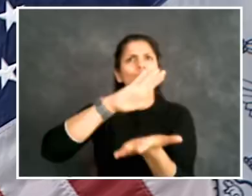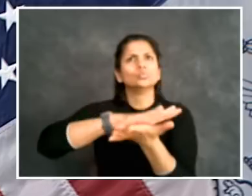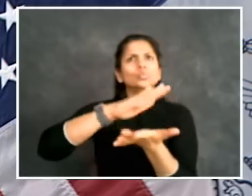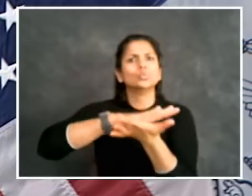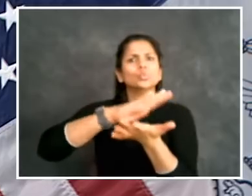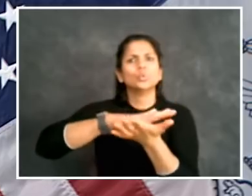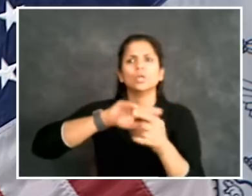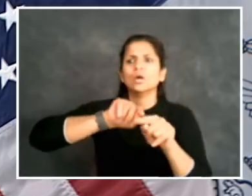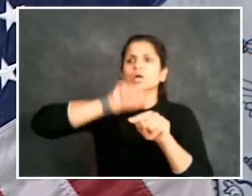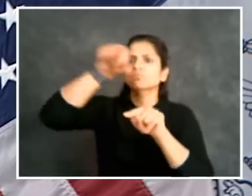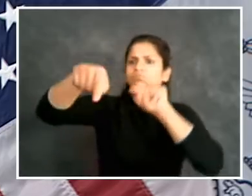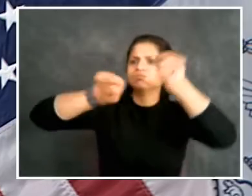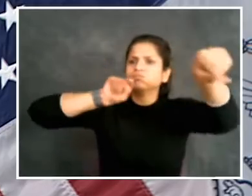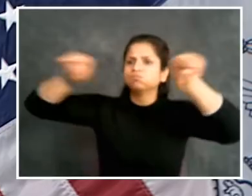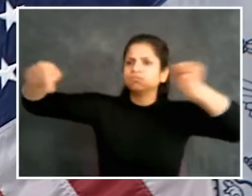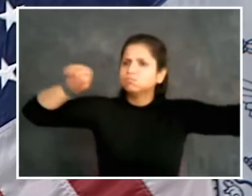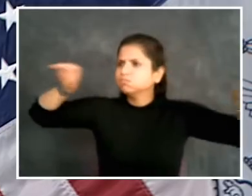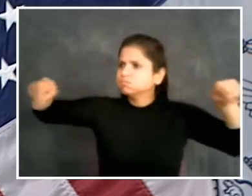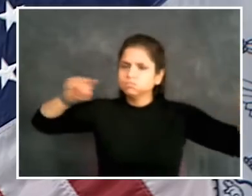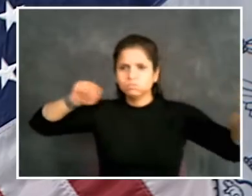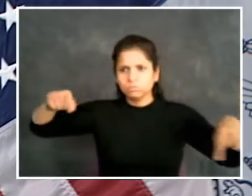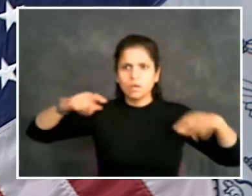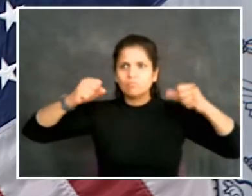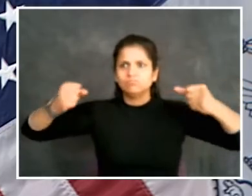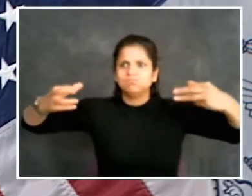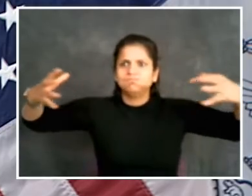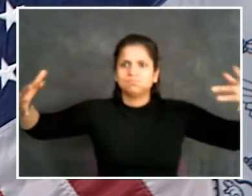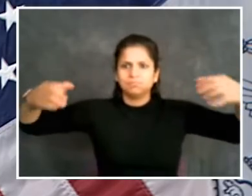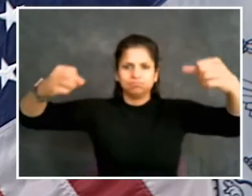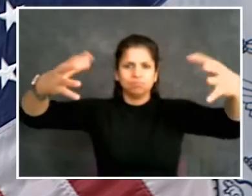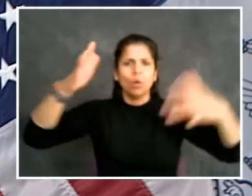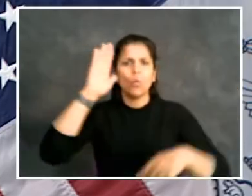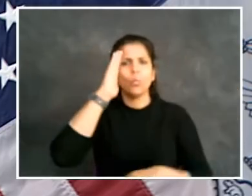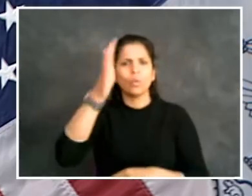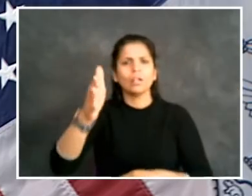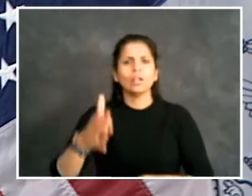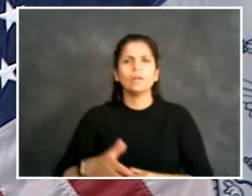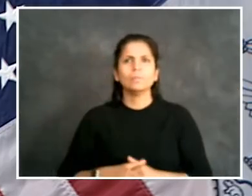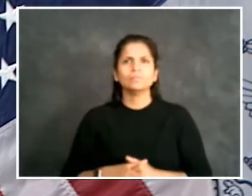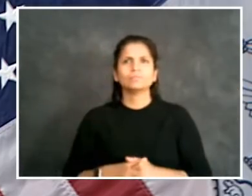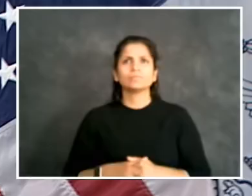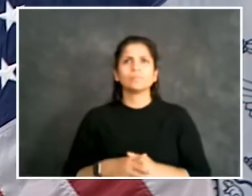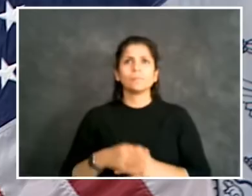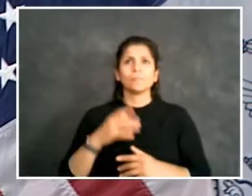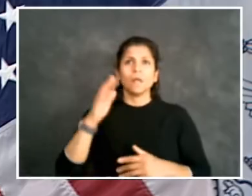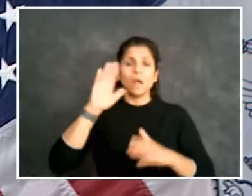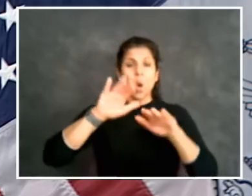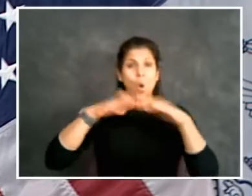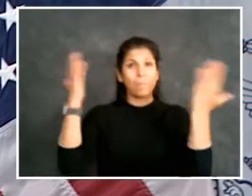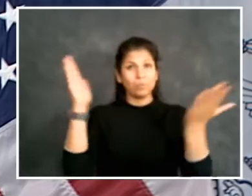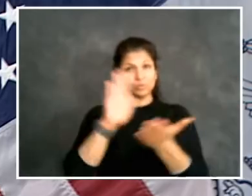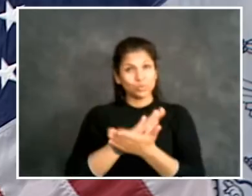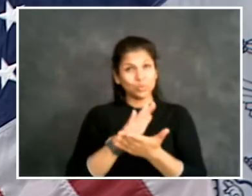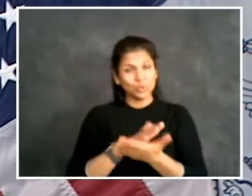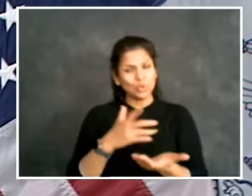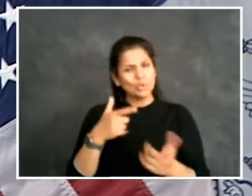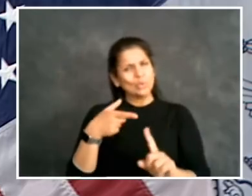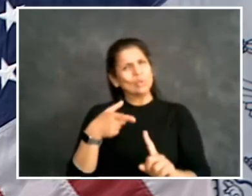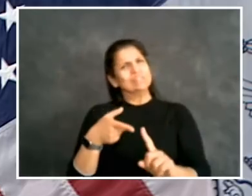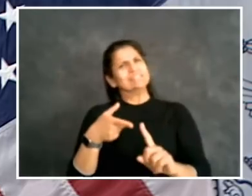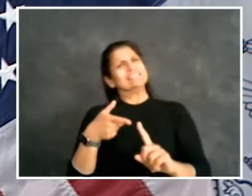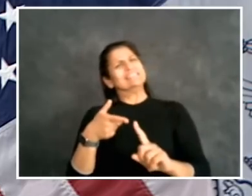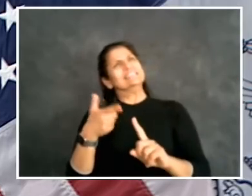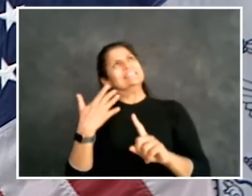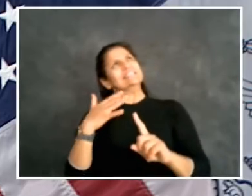the notion of bringing back school, to me, that is one of the most sensitive decisions because it